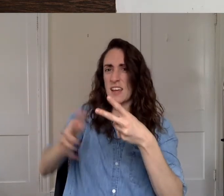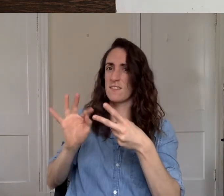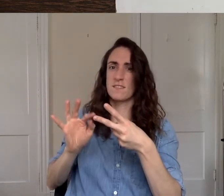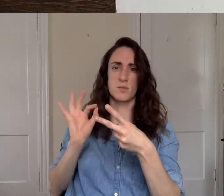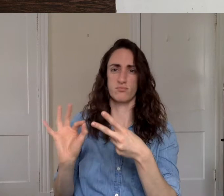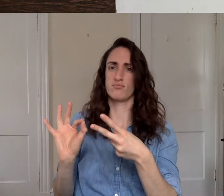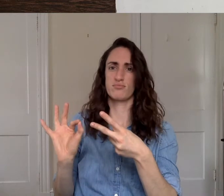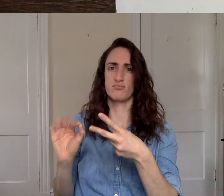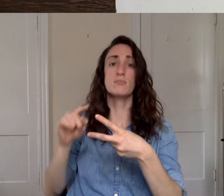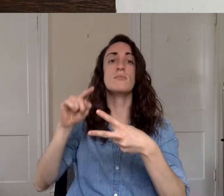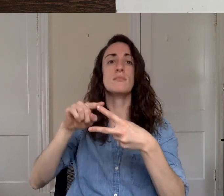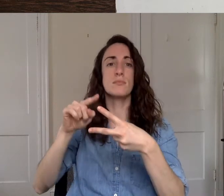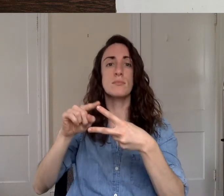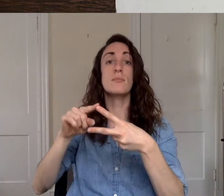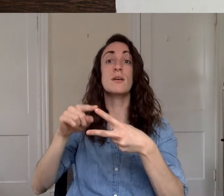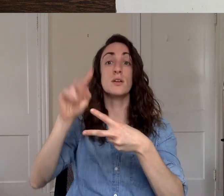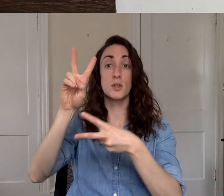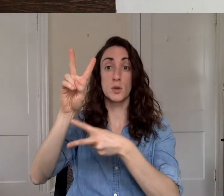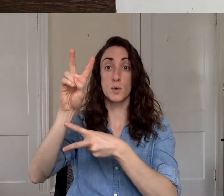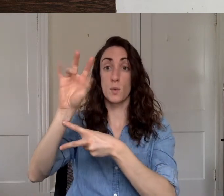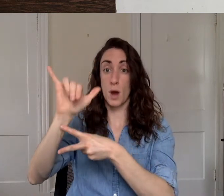able to use elimination.